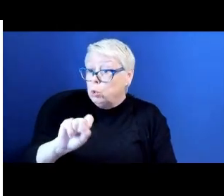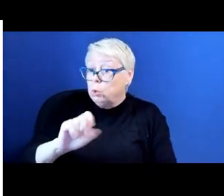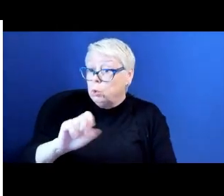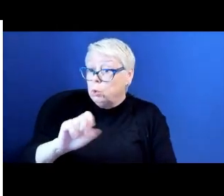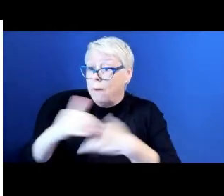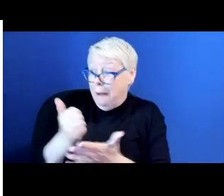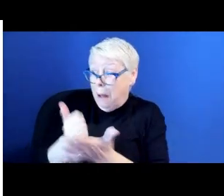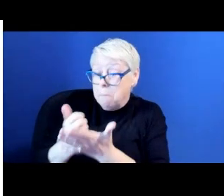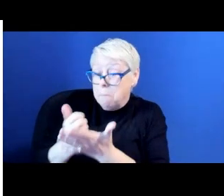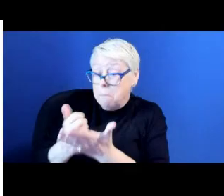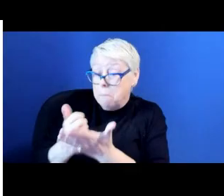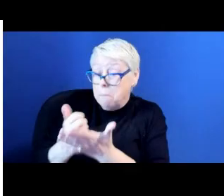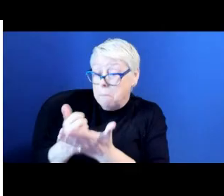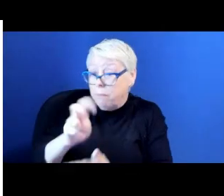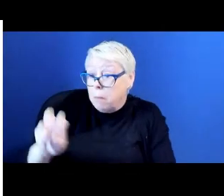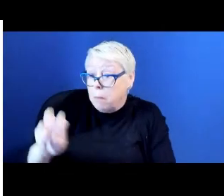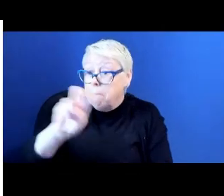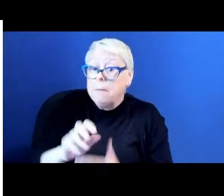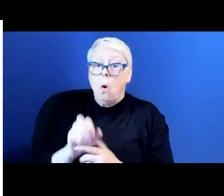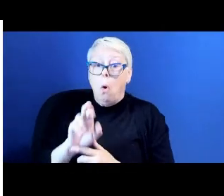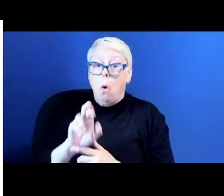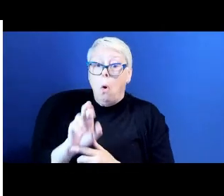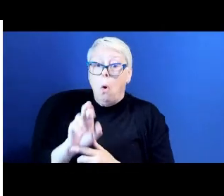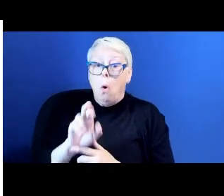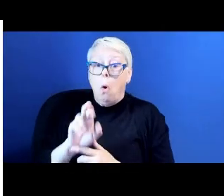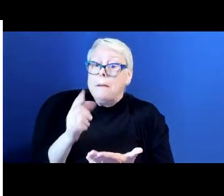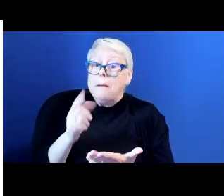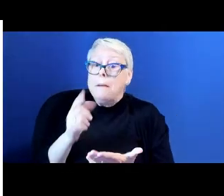benefits applications, or sometimes even